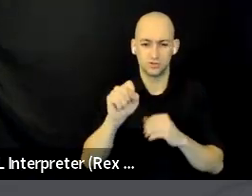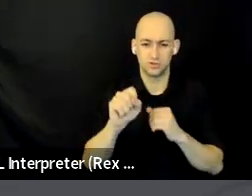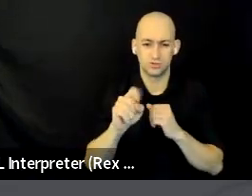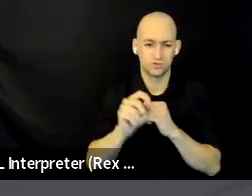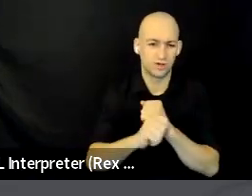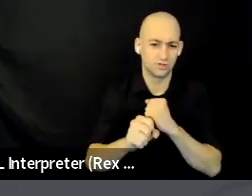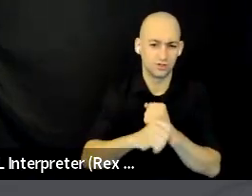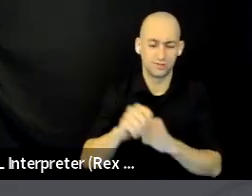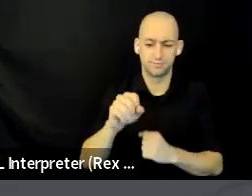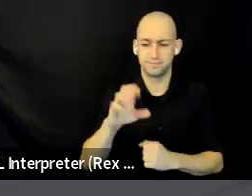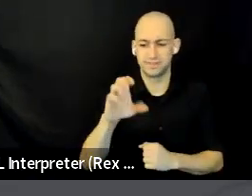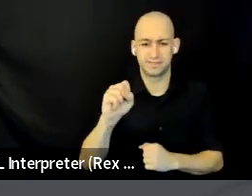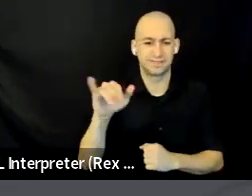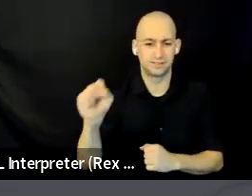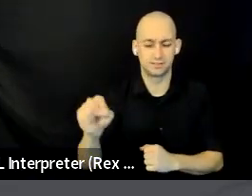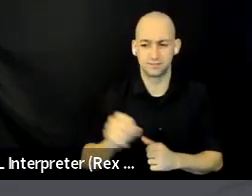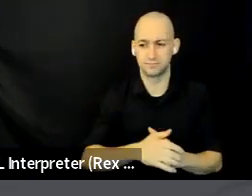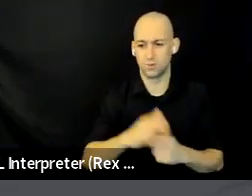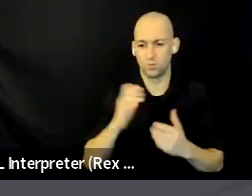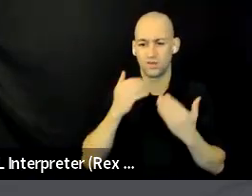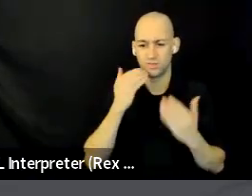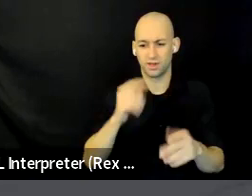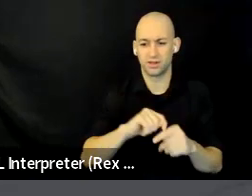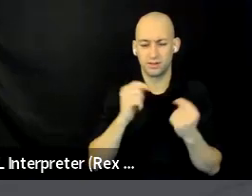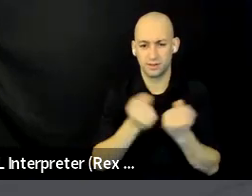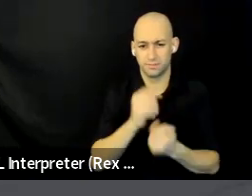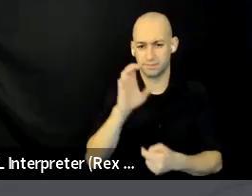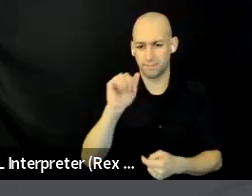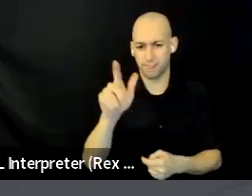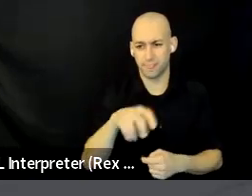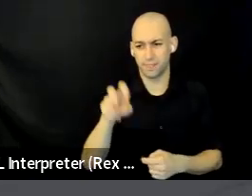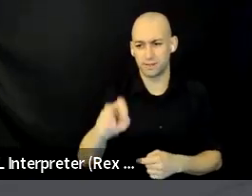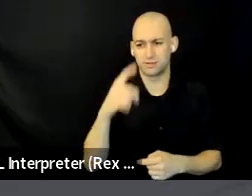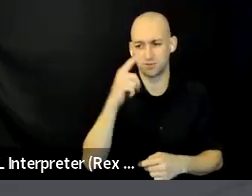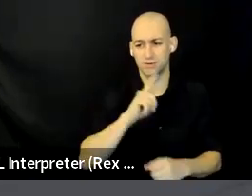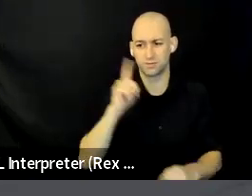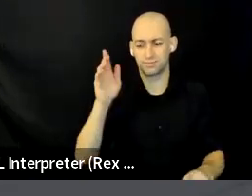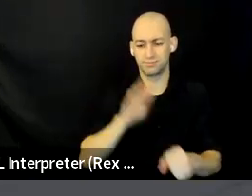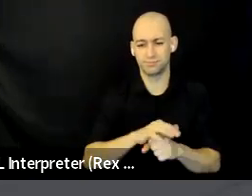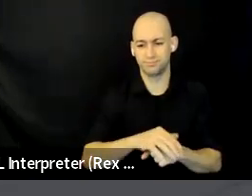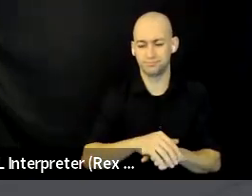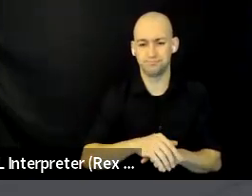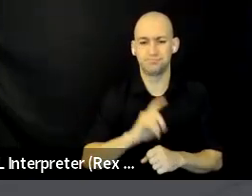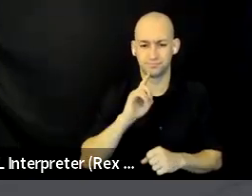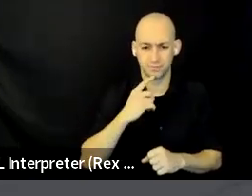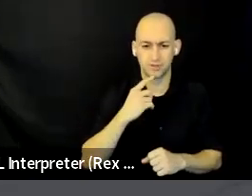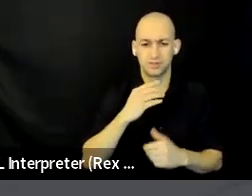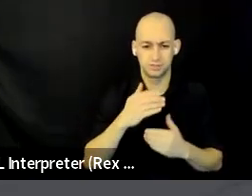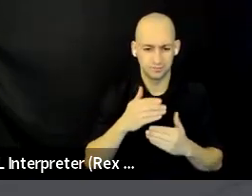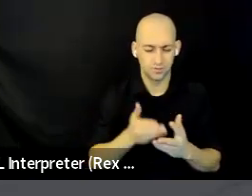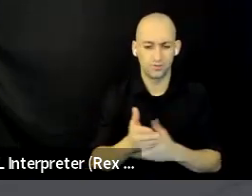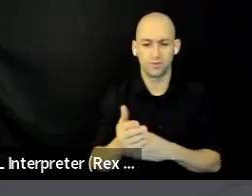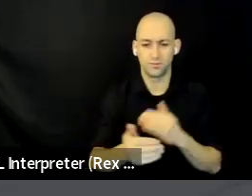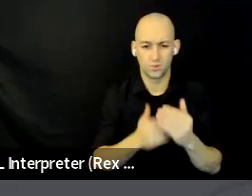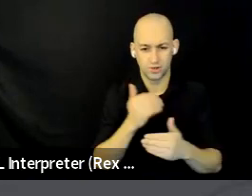I did want to take a moment to thank my team at Caltrans for their commitment and tenacity getting this through the process. I